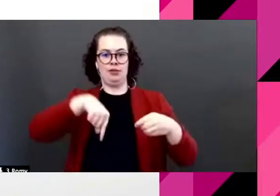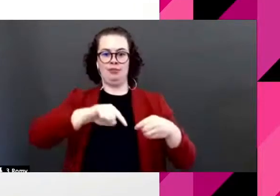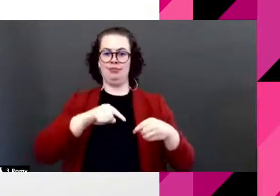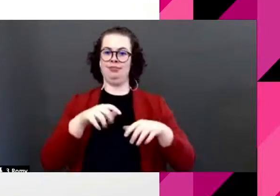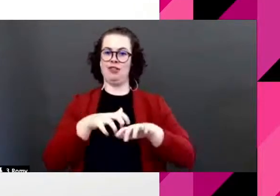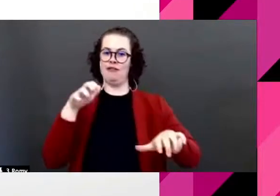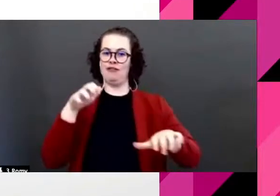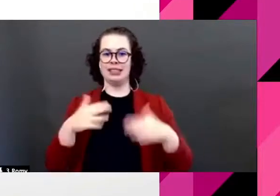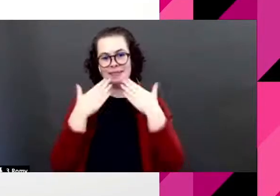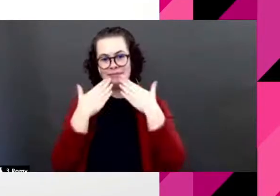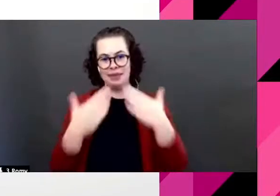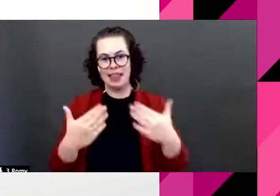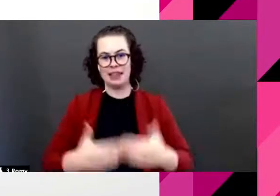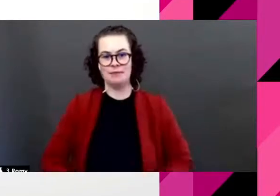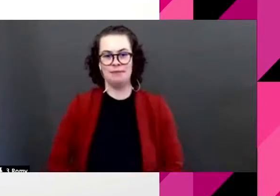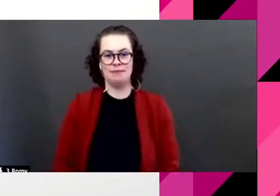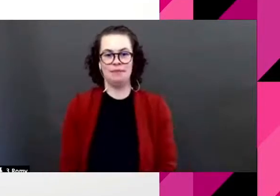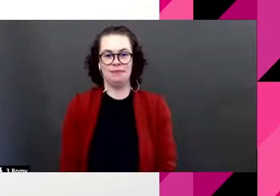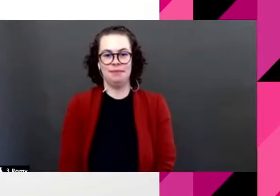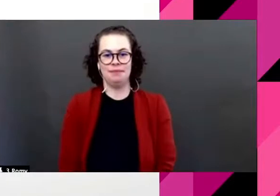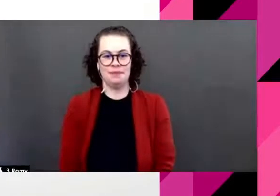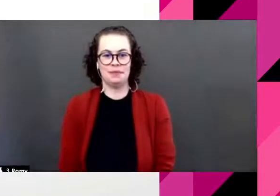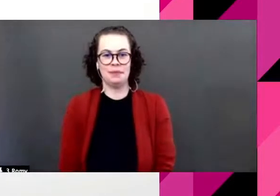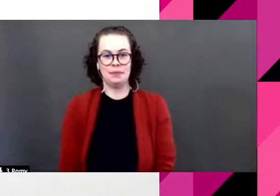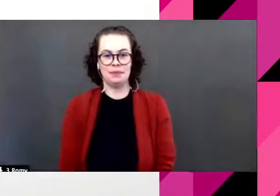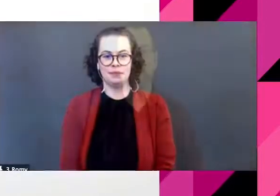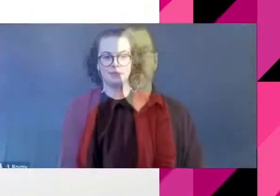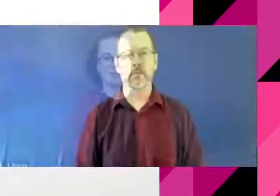conference. Thank you.